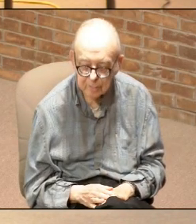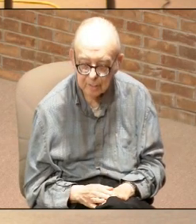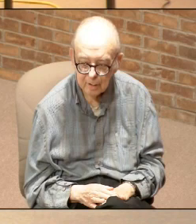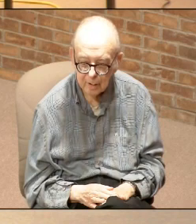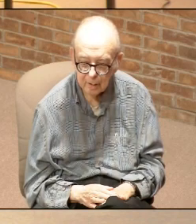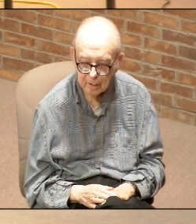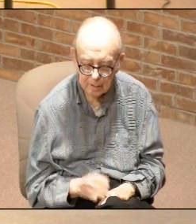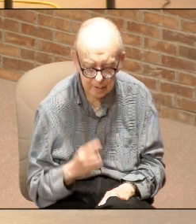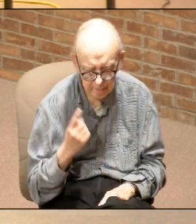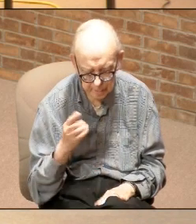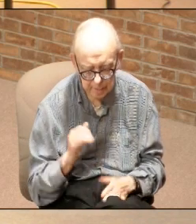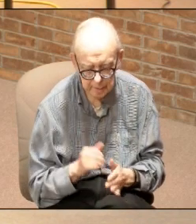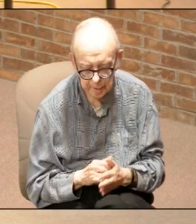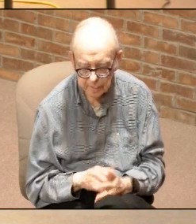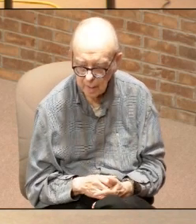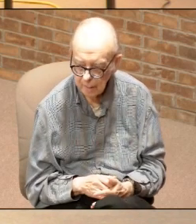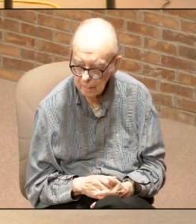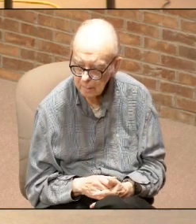you think about it